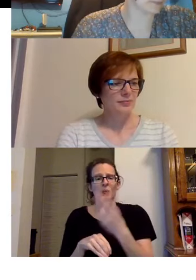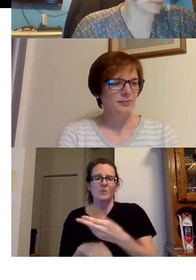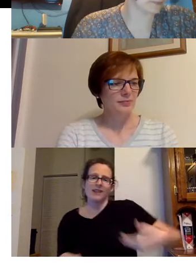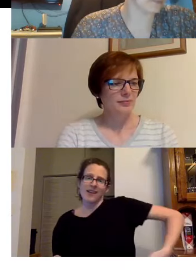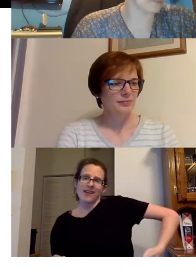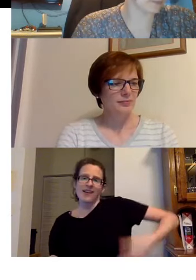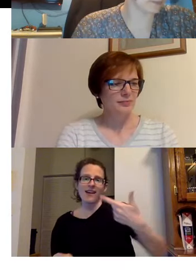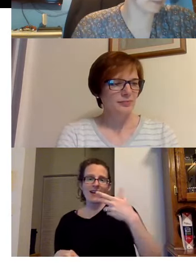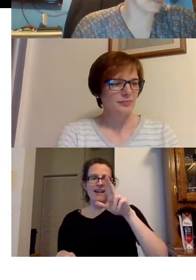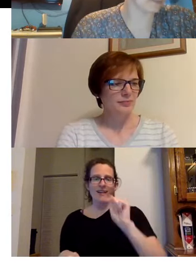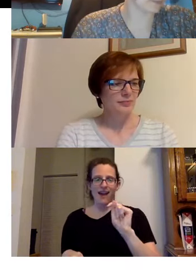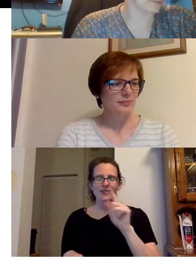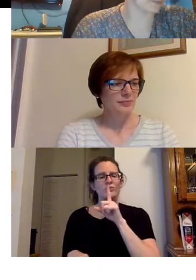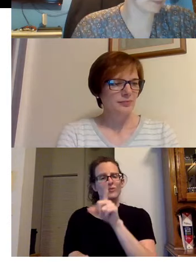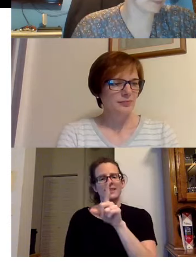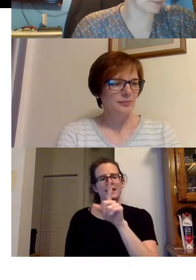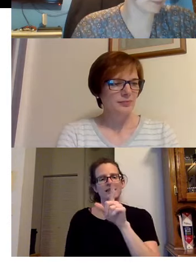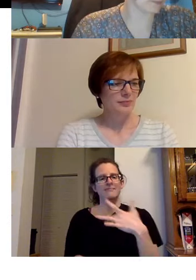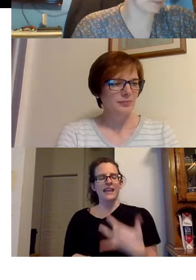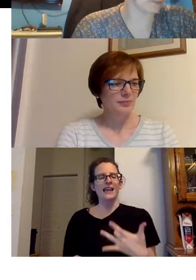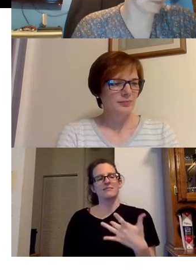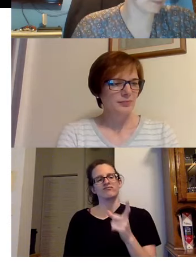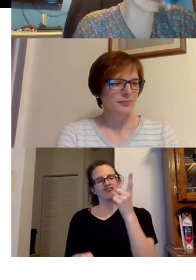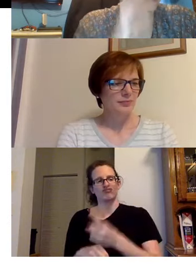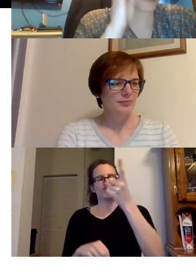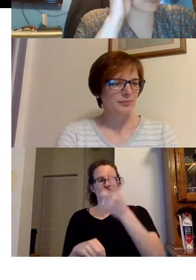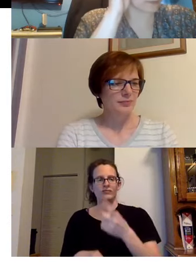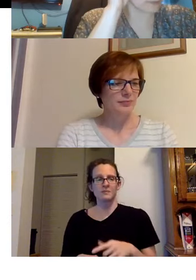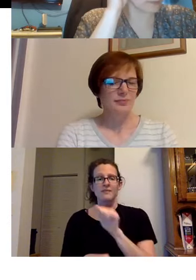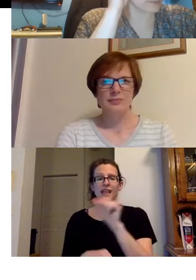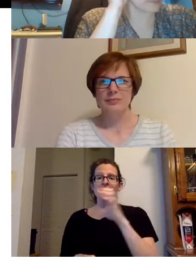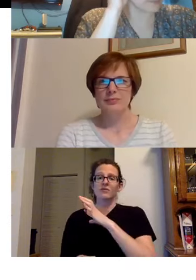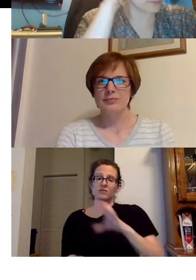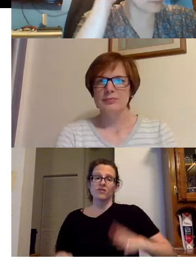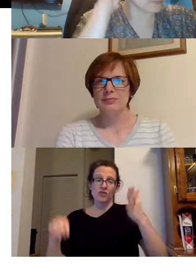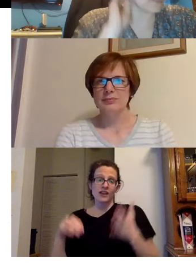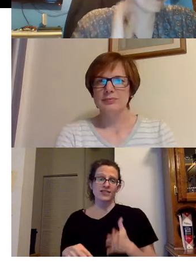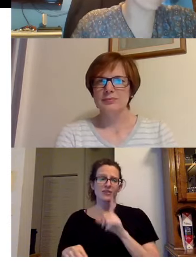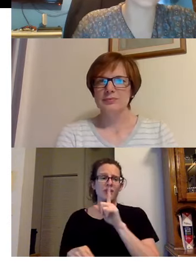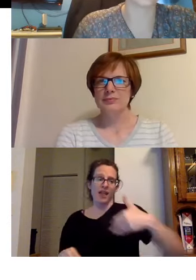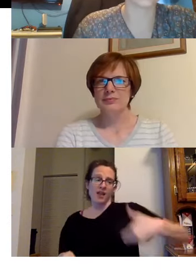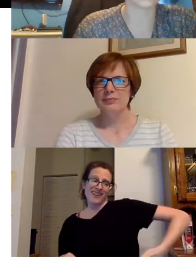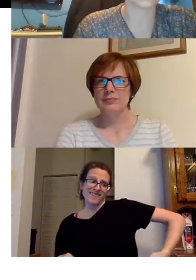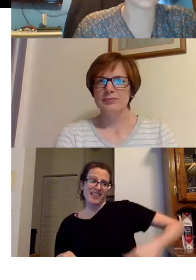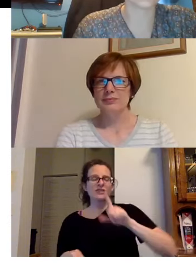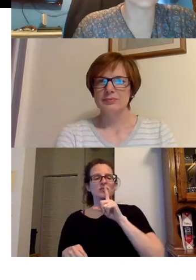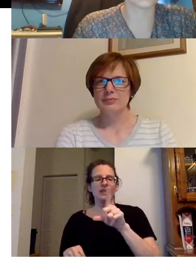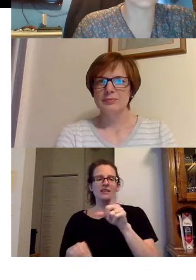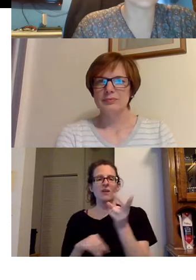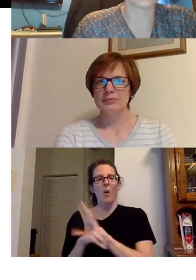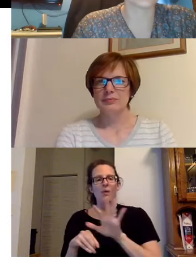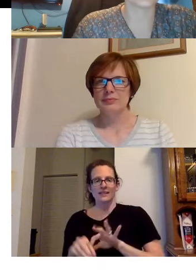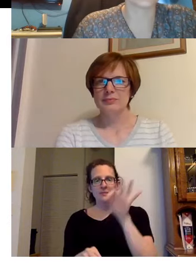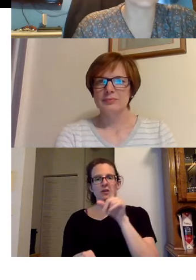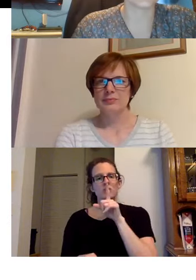you. It's usually pretty spot on. As a Christian, I attribute that gut feeling to the Holy Spirit,